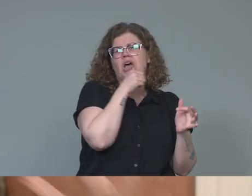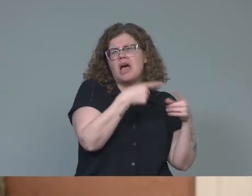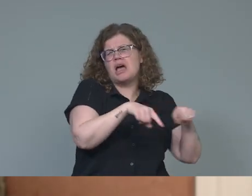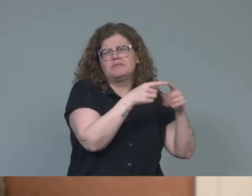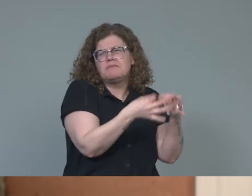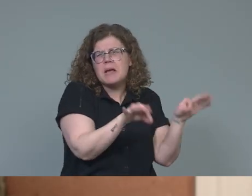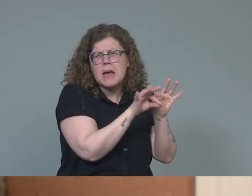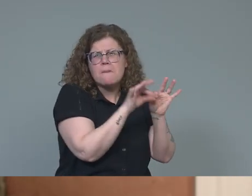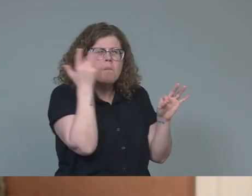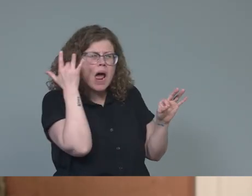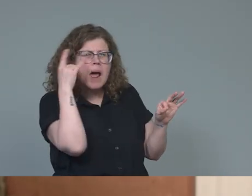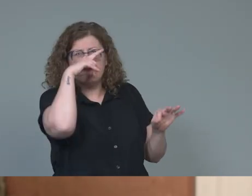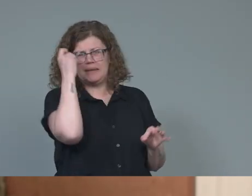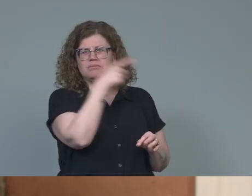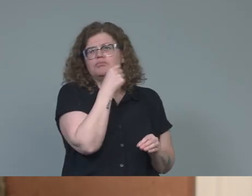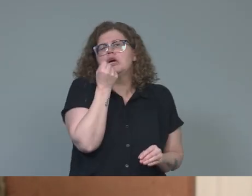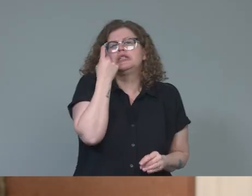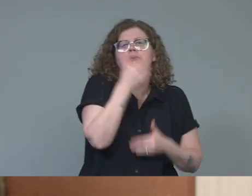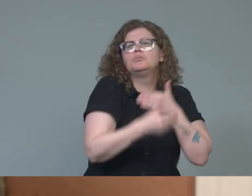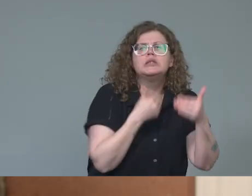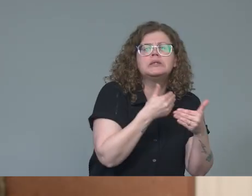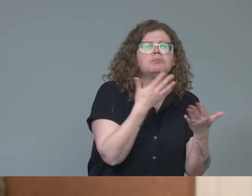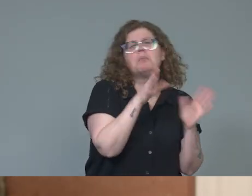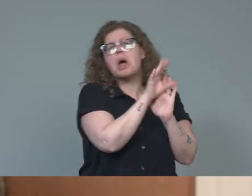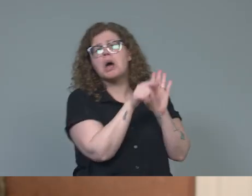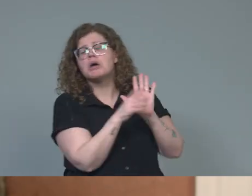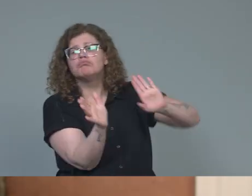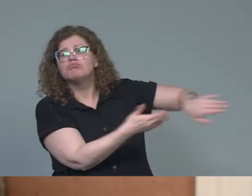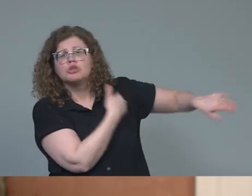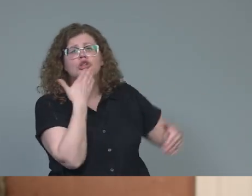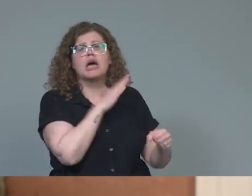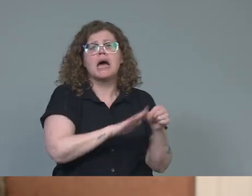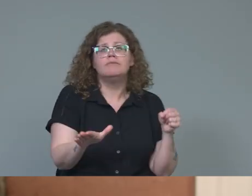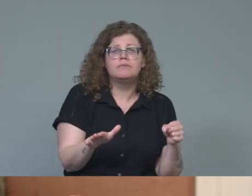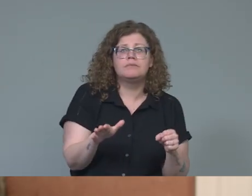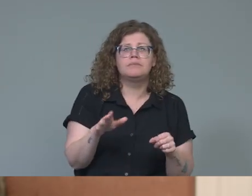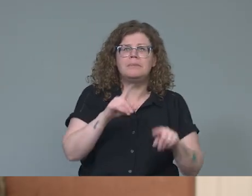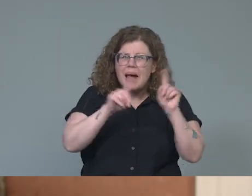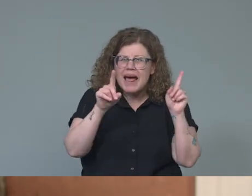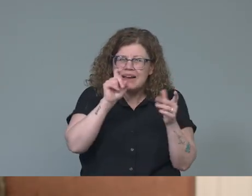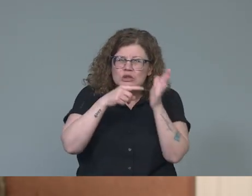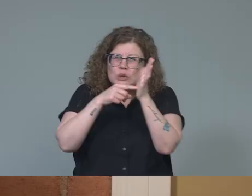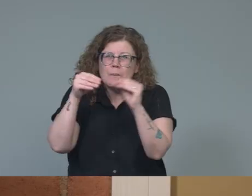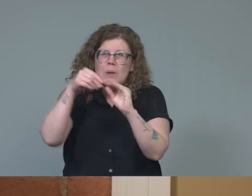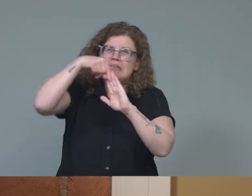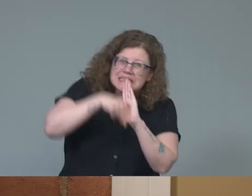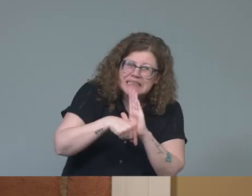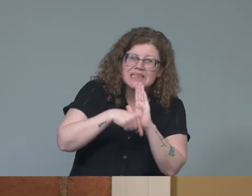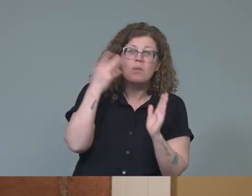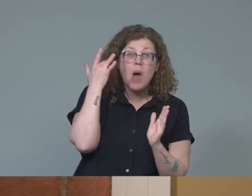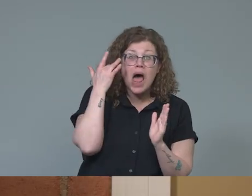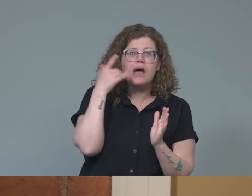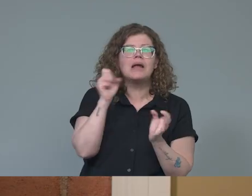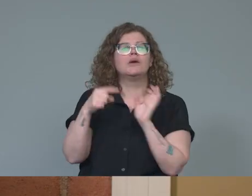and share how much of a contribution each artwork provides to our communities as a whole. It also